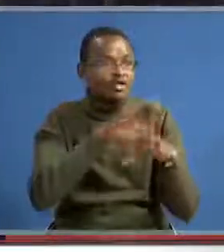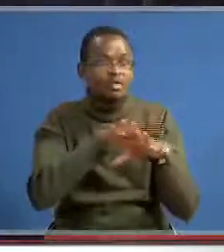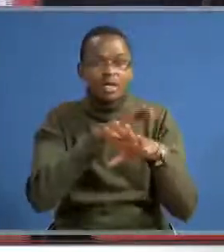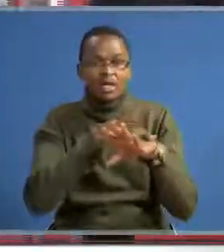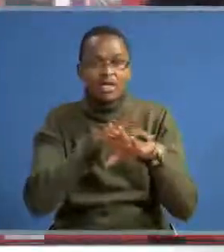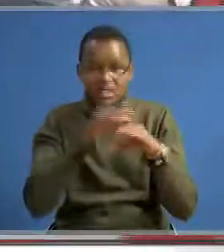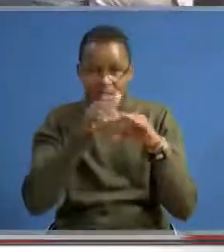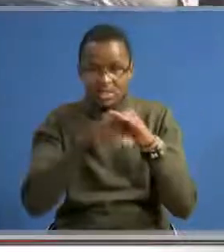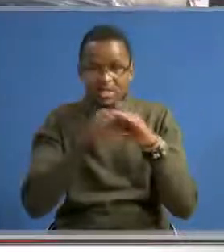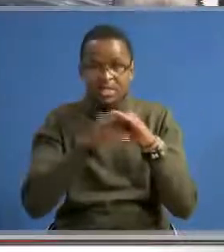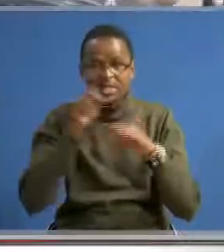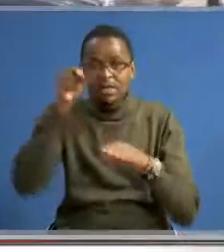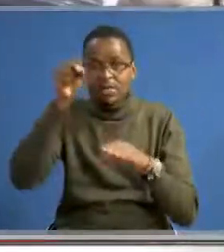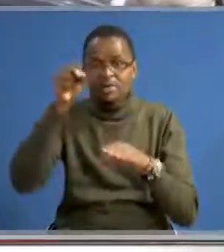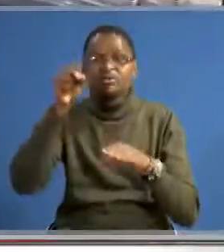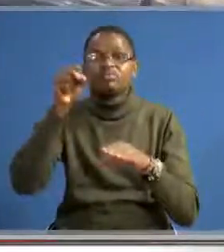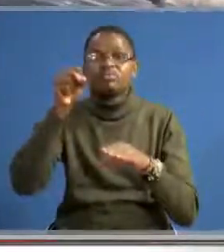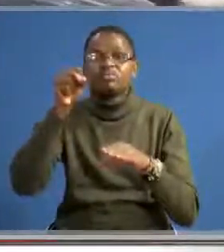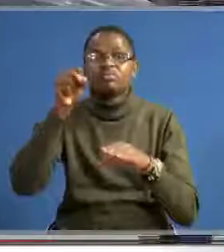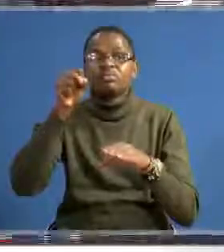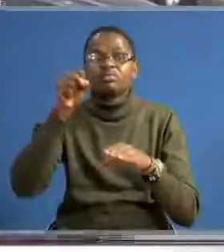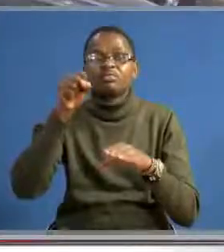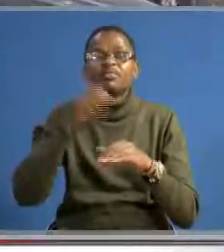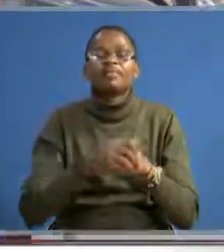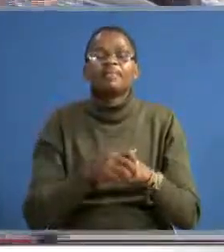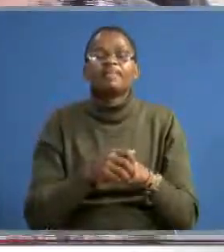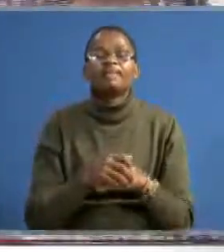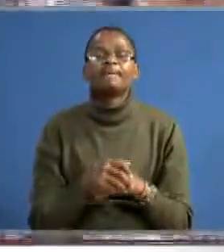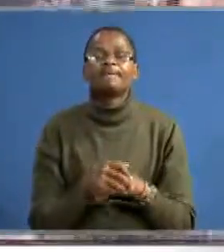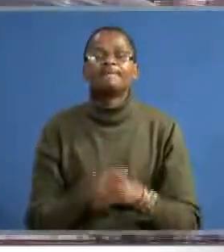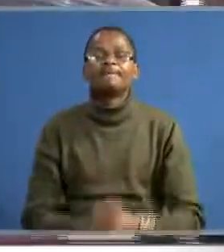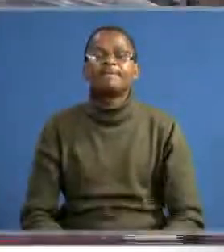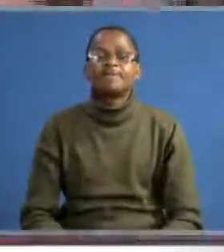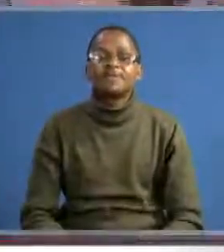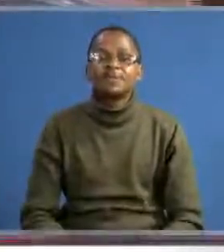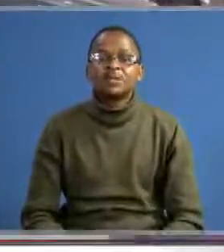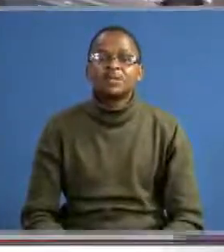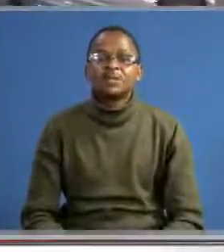relevance in the political arena. Irene Mwangi, KUTV, Nairobi.